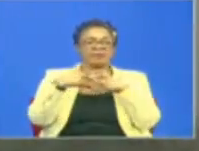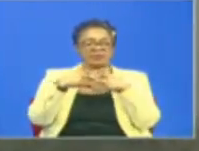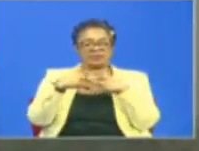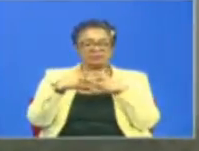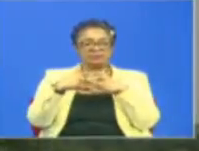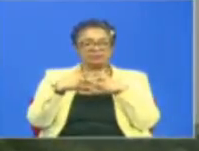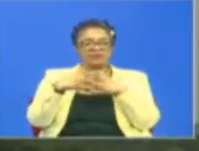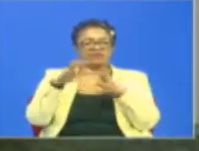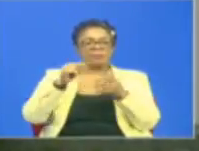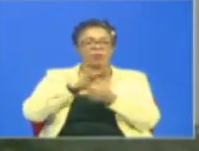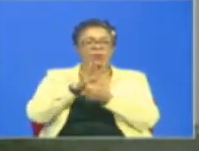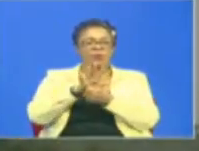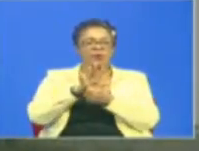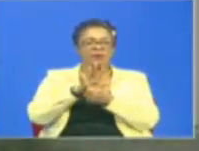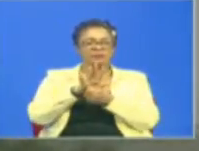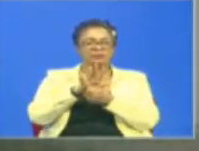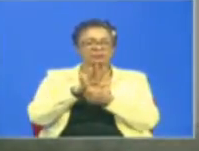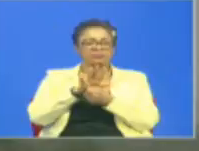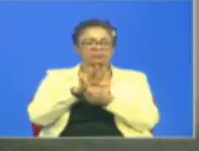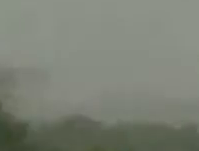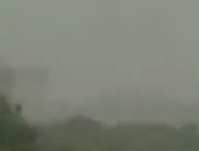the coronavirus crisis.